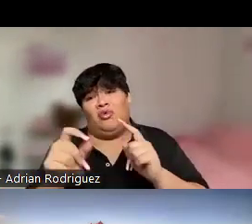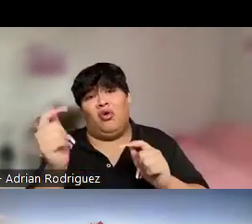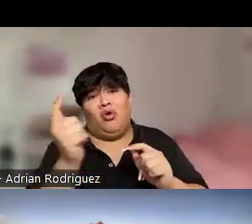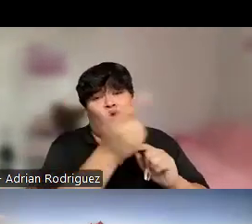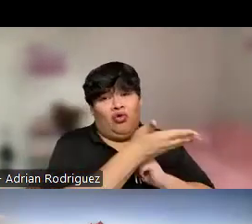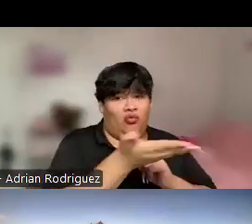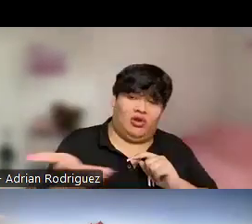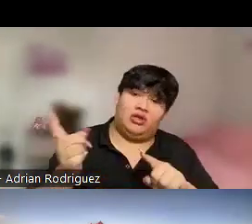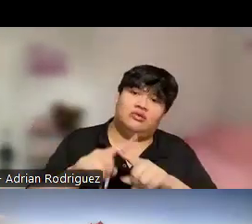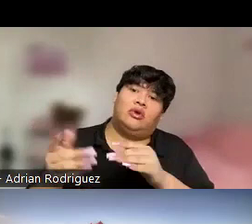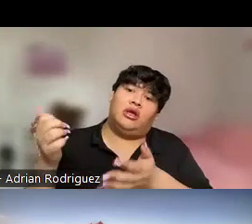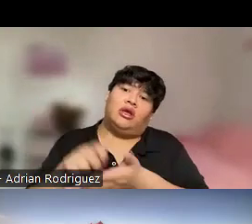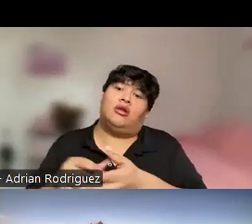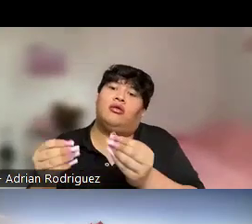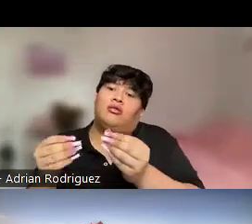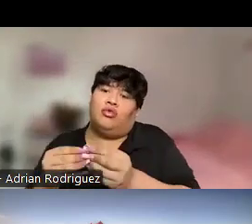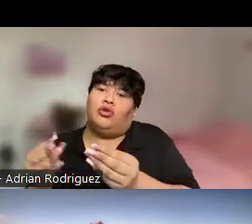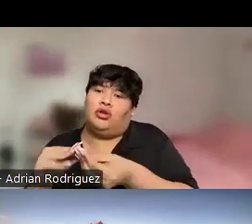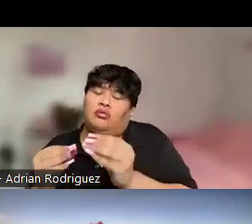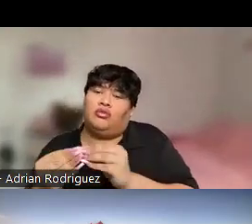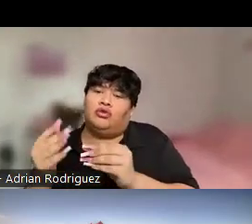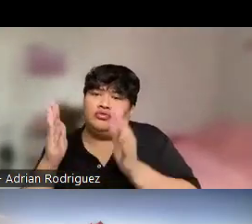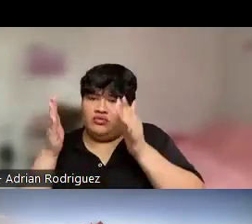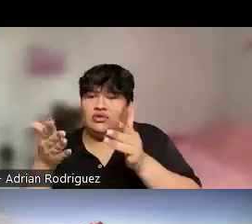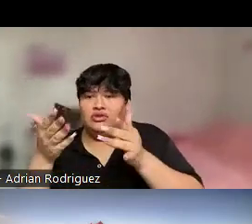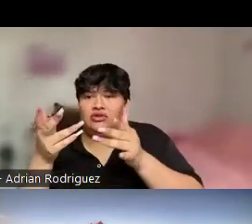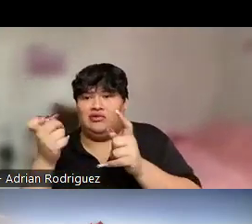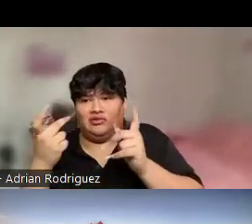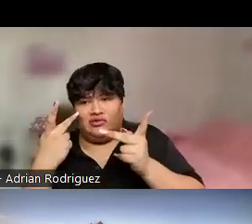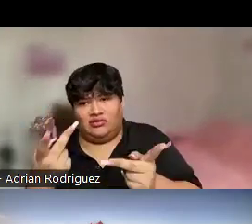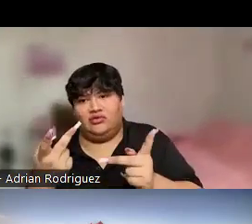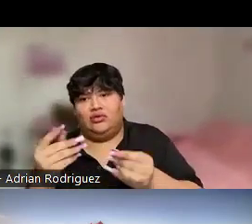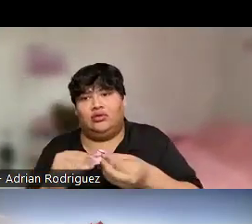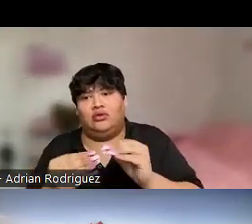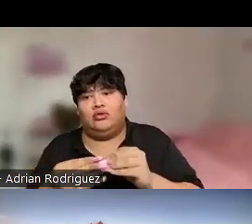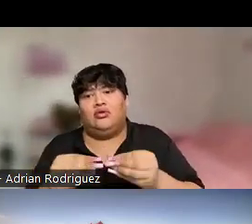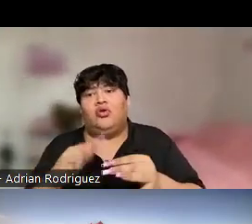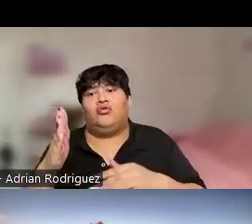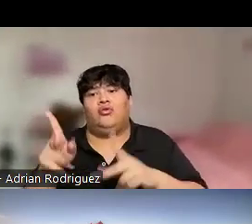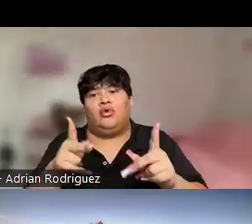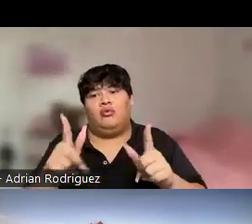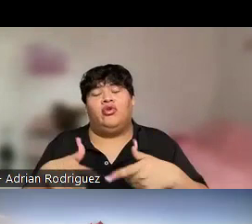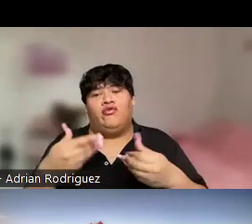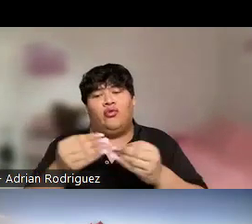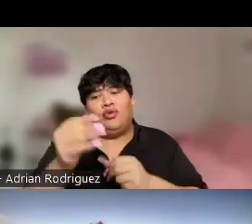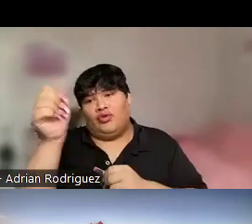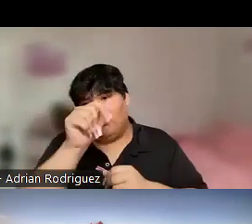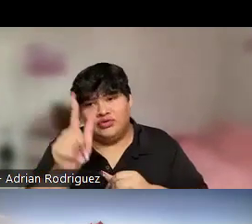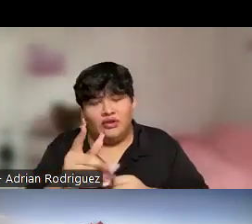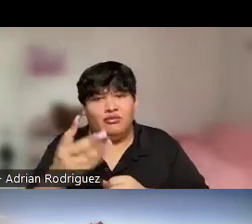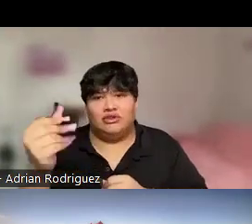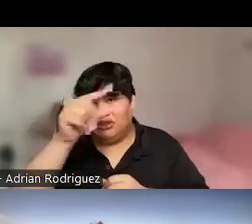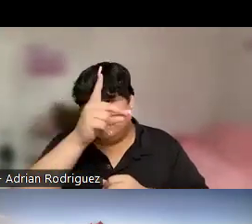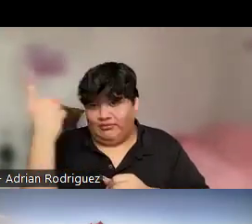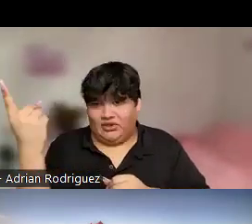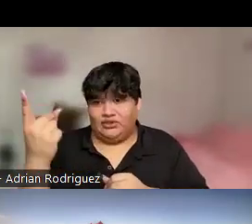certainly, again, in absolute numbers, representing the largest numbers of people living with Alzheimer's dementia.